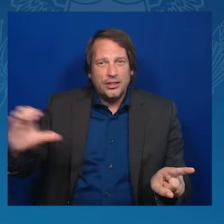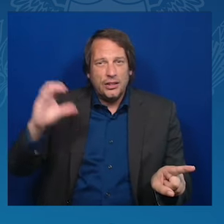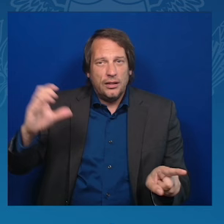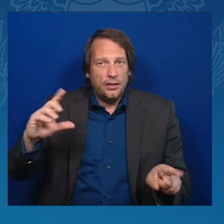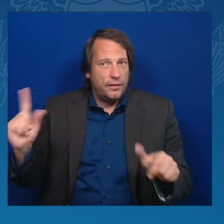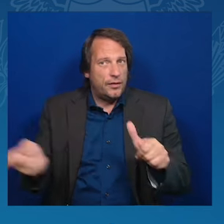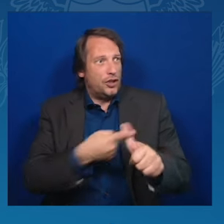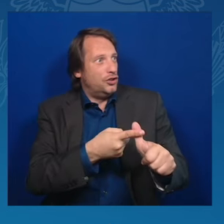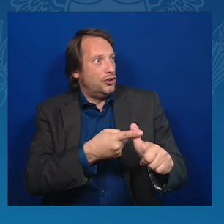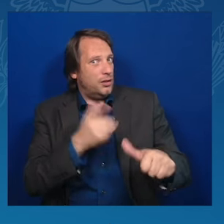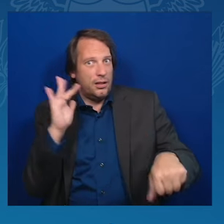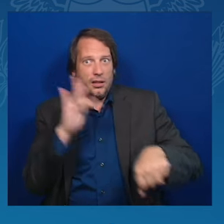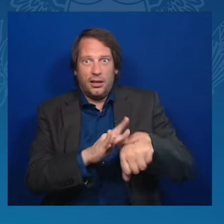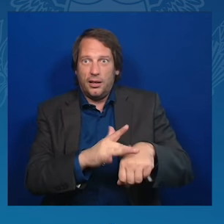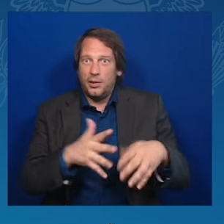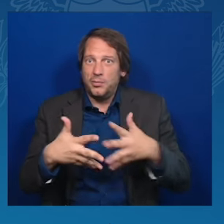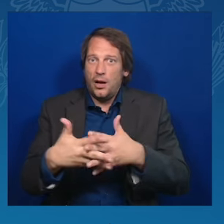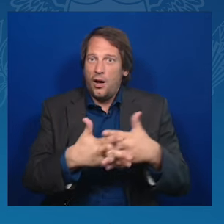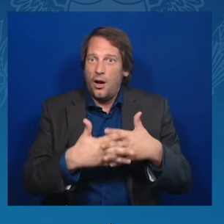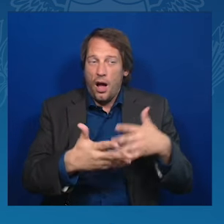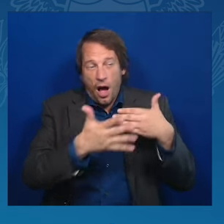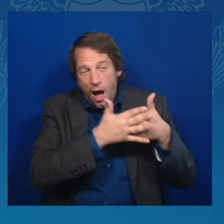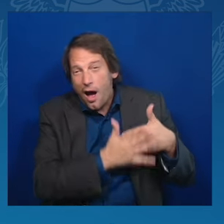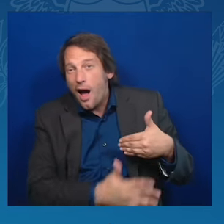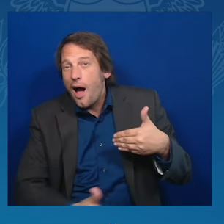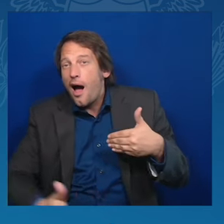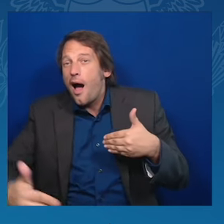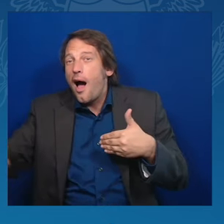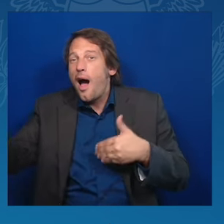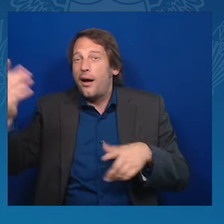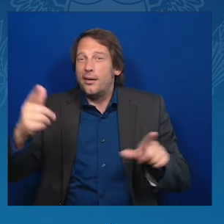celebrating that history, be it in San Francisco's